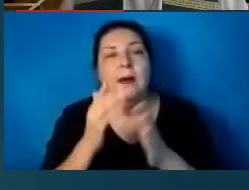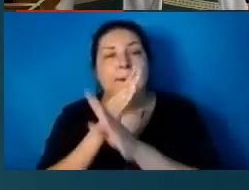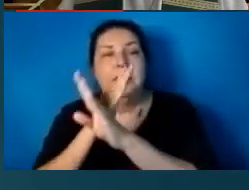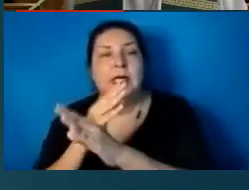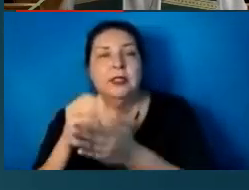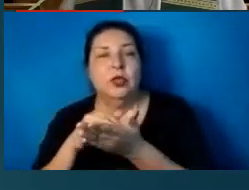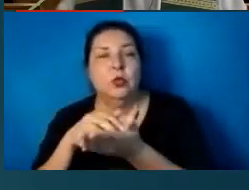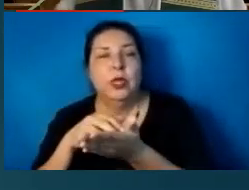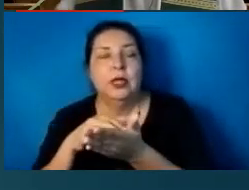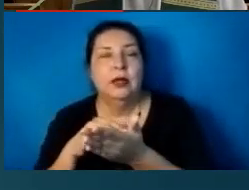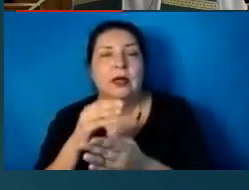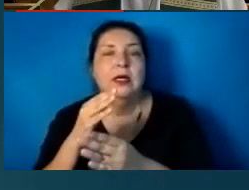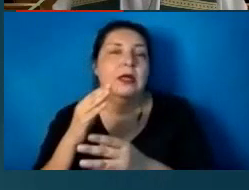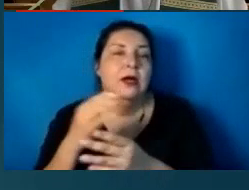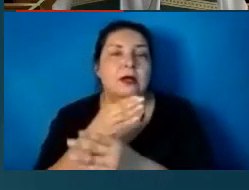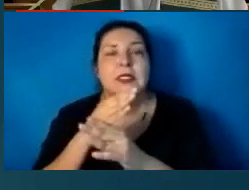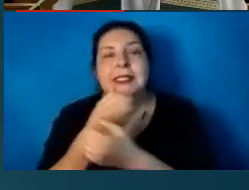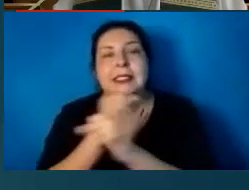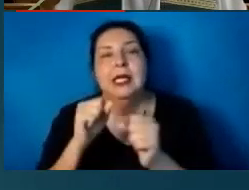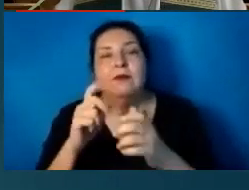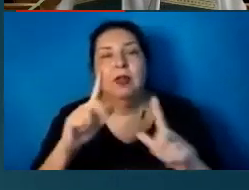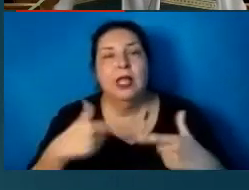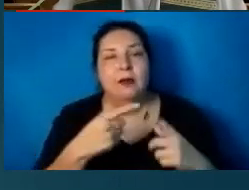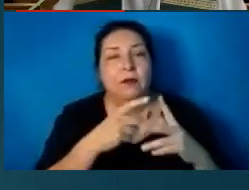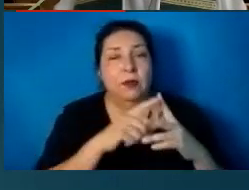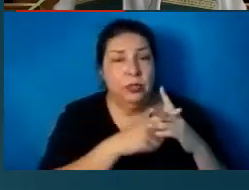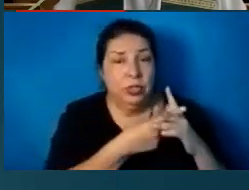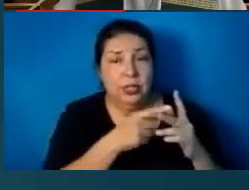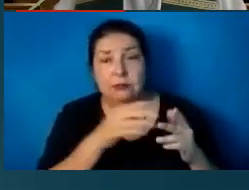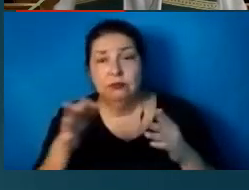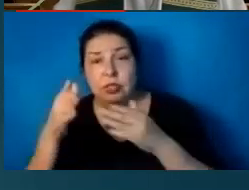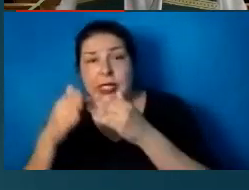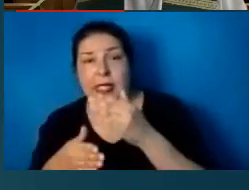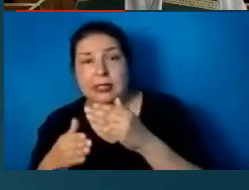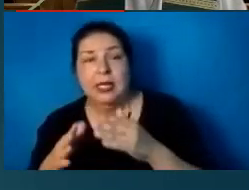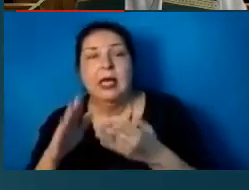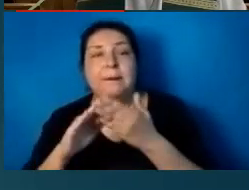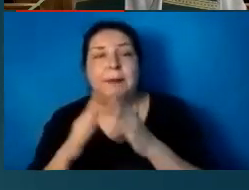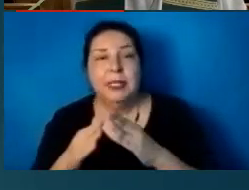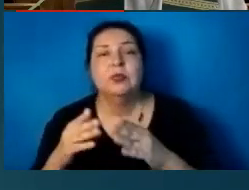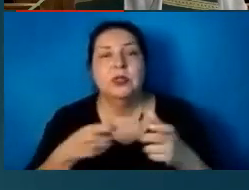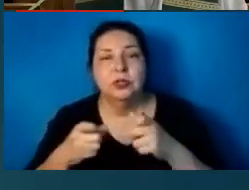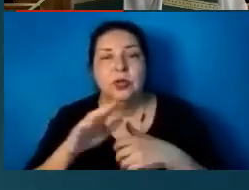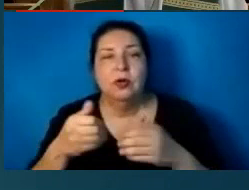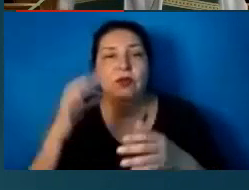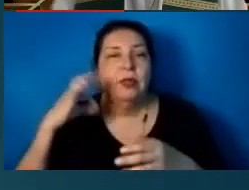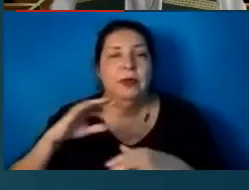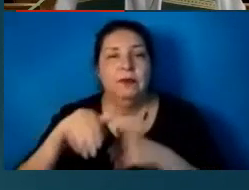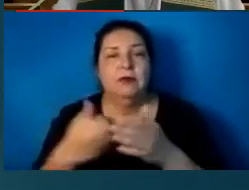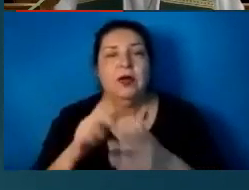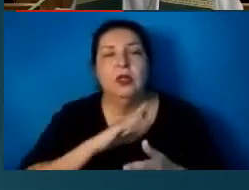preserve life from conception to its natural end, and peace may reign for the benefit of all. Lord, in your mercy.